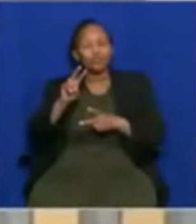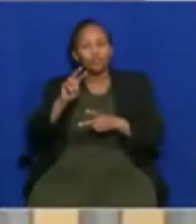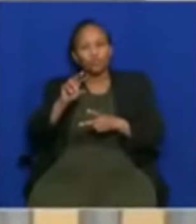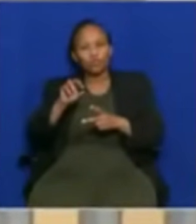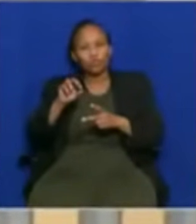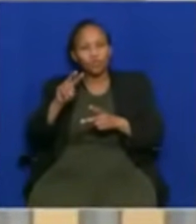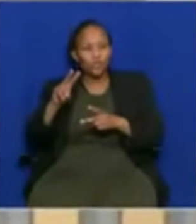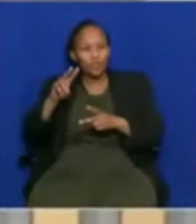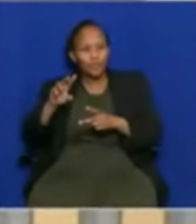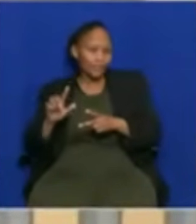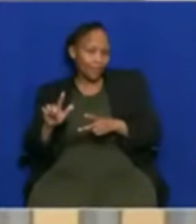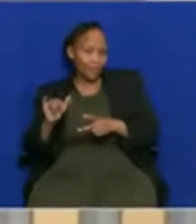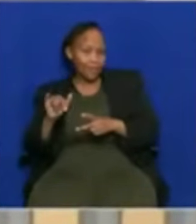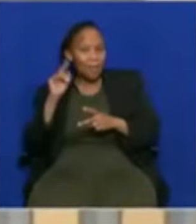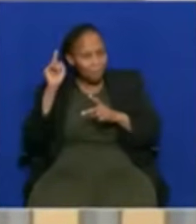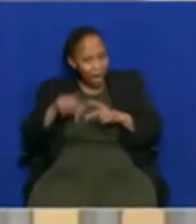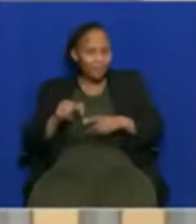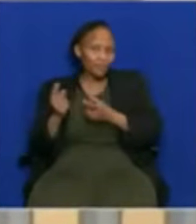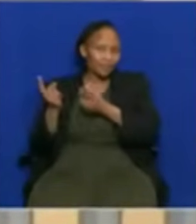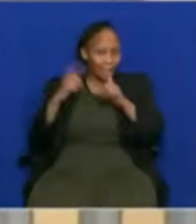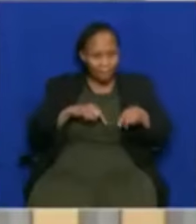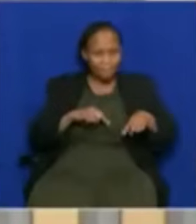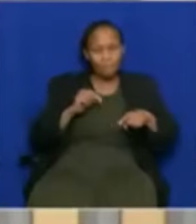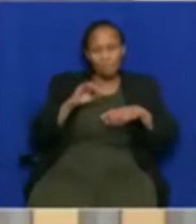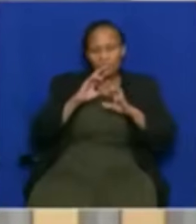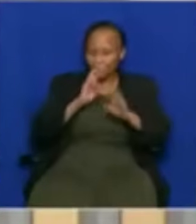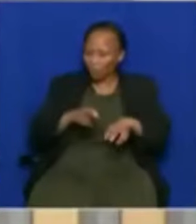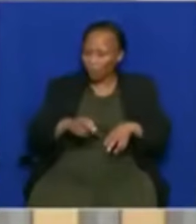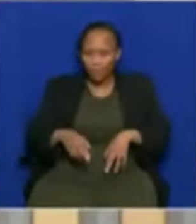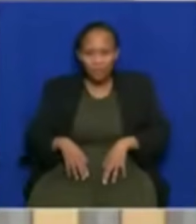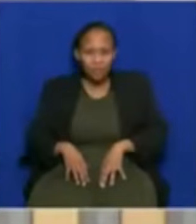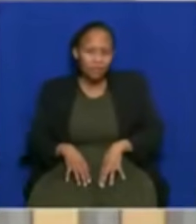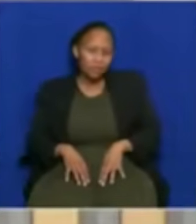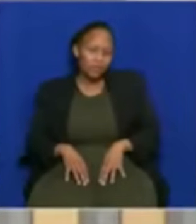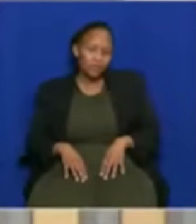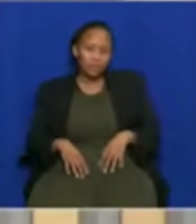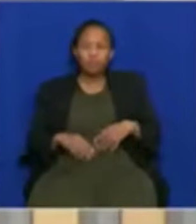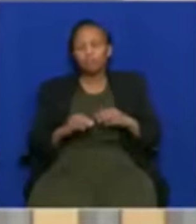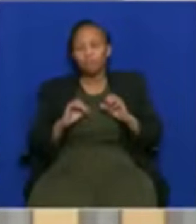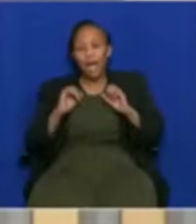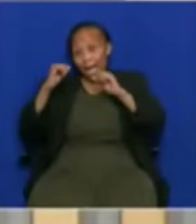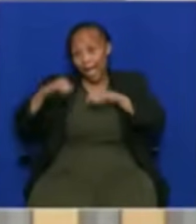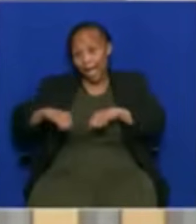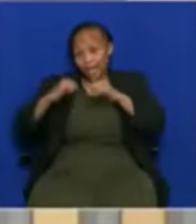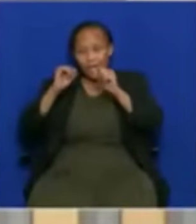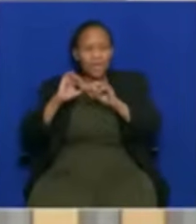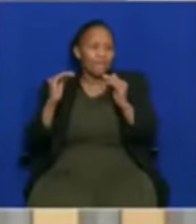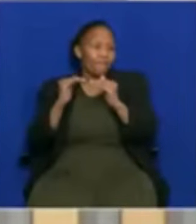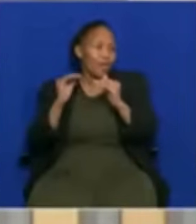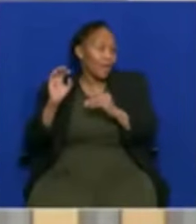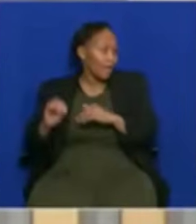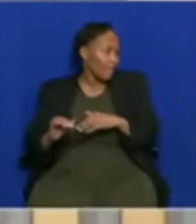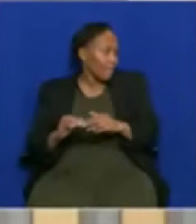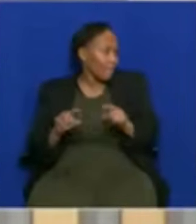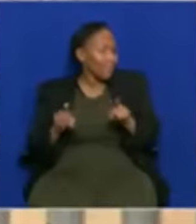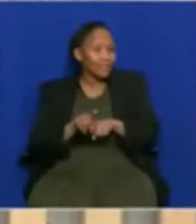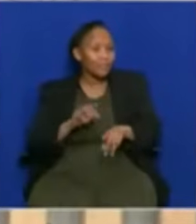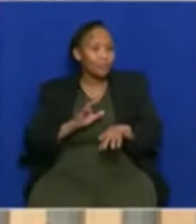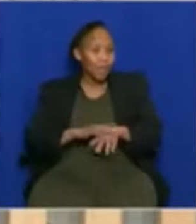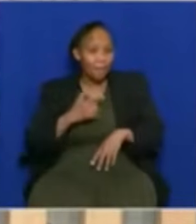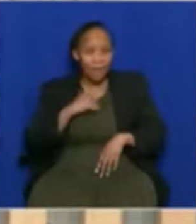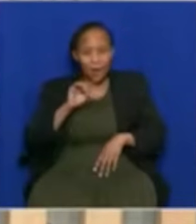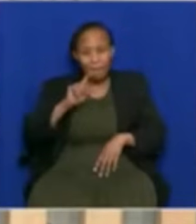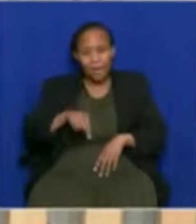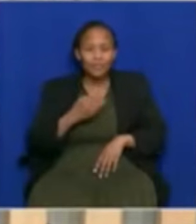respond. I agree. Thank you. It's only fair. But at the same time, I must say that you invited this line of